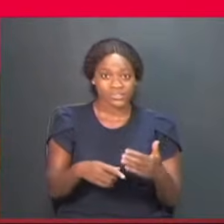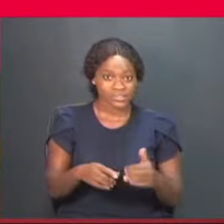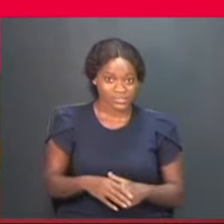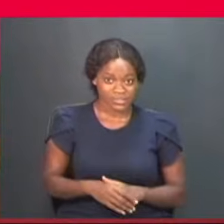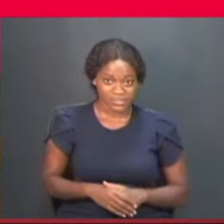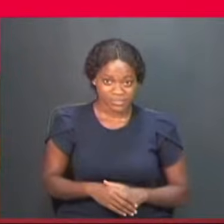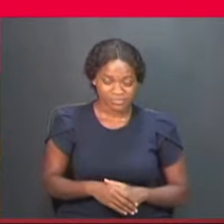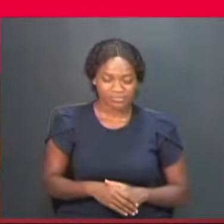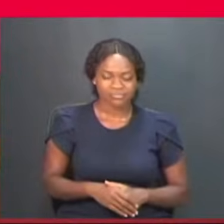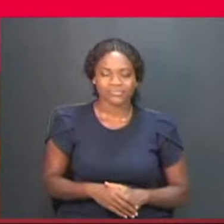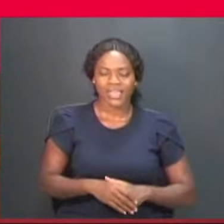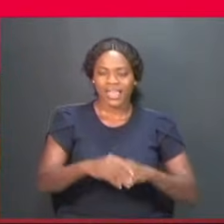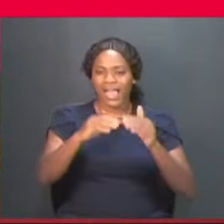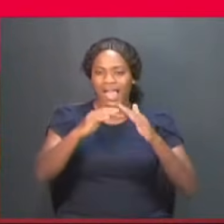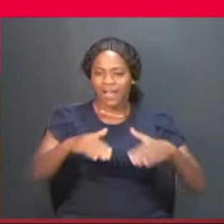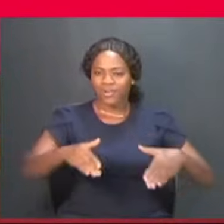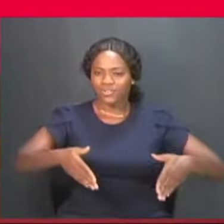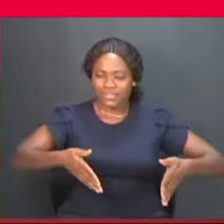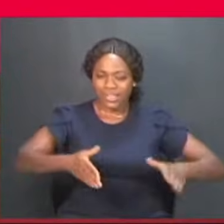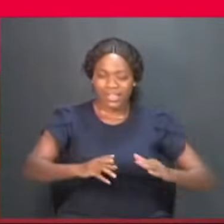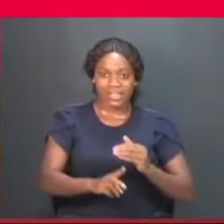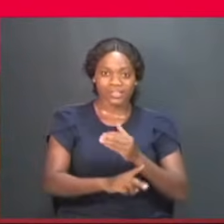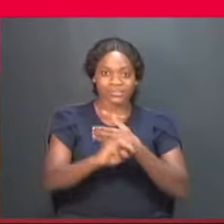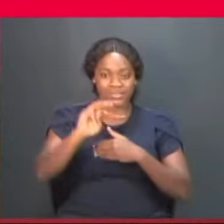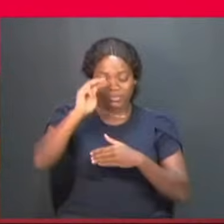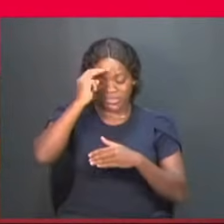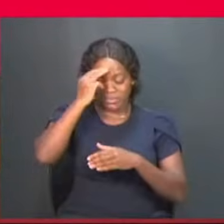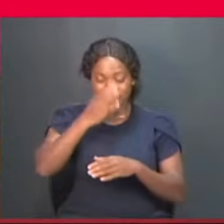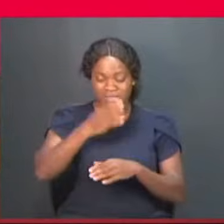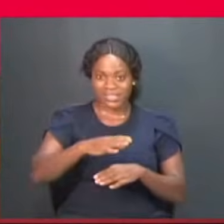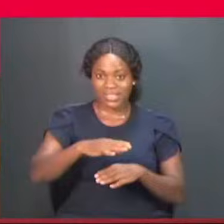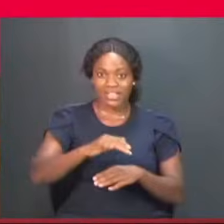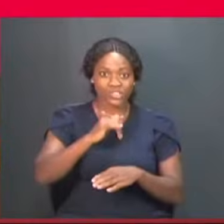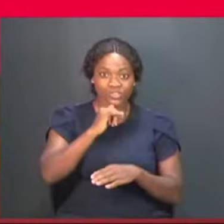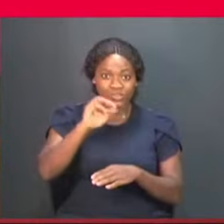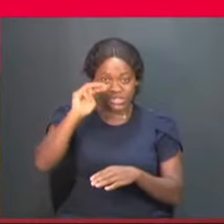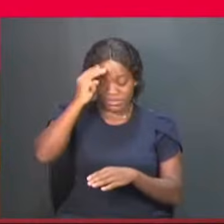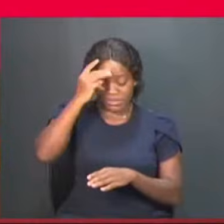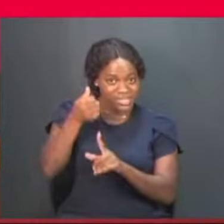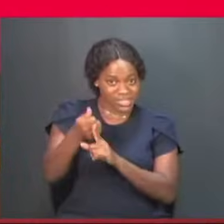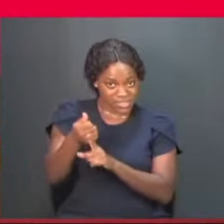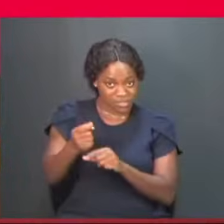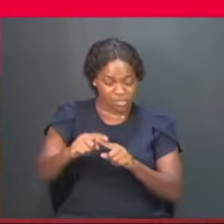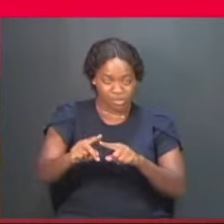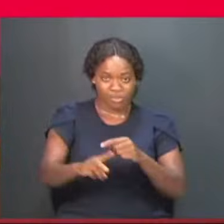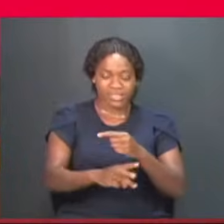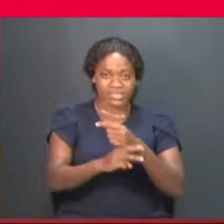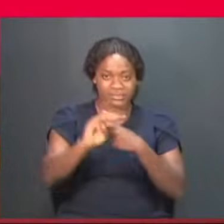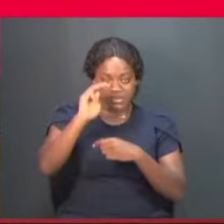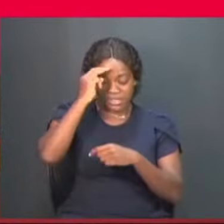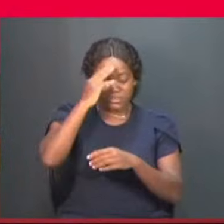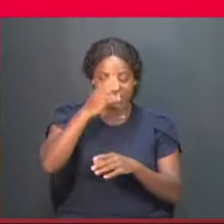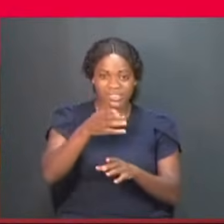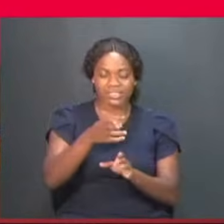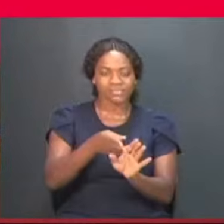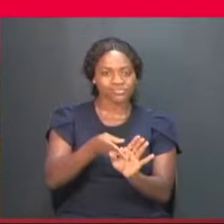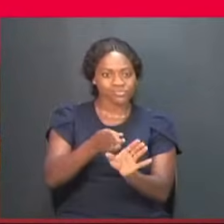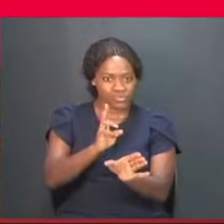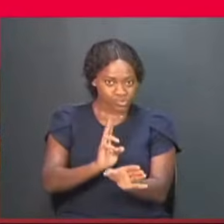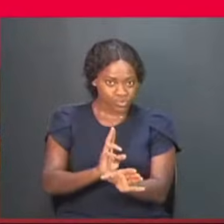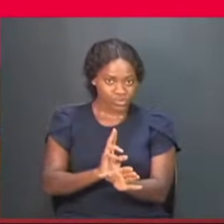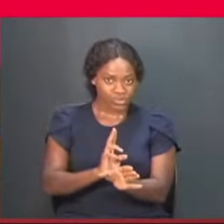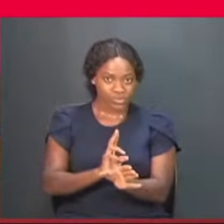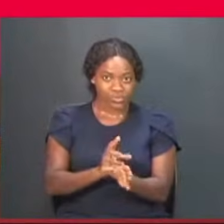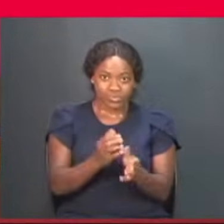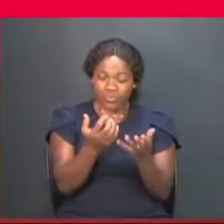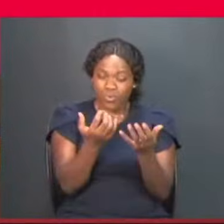to allow the deputy minister, instead of the minister, to do the withdrawal. So at this